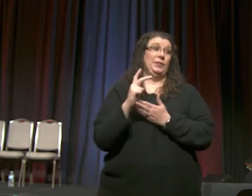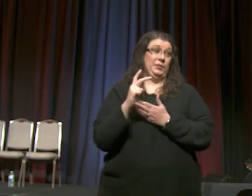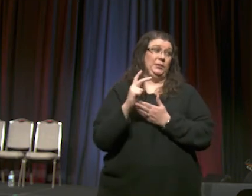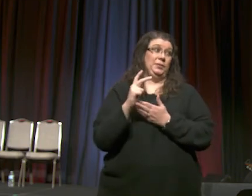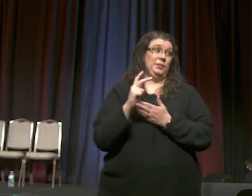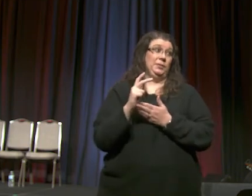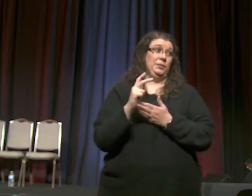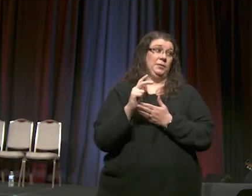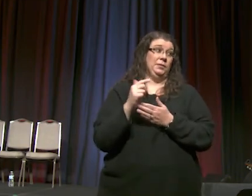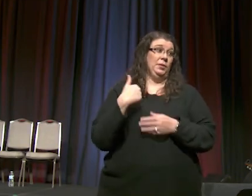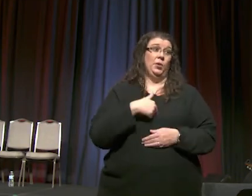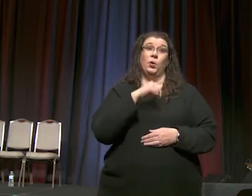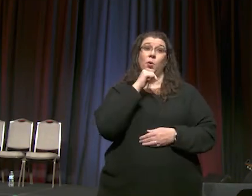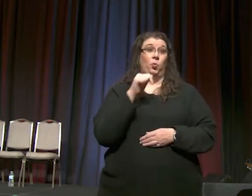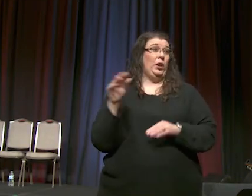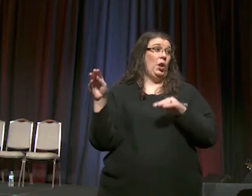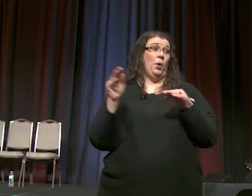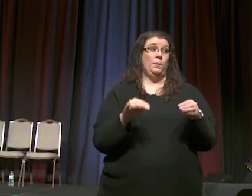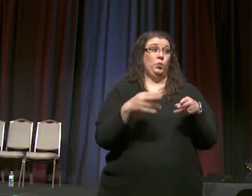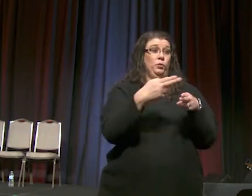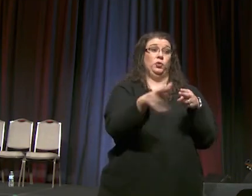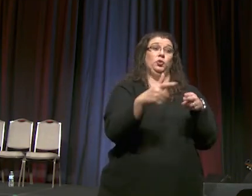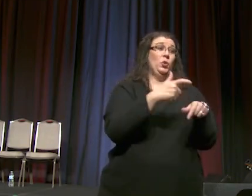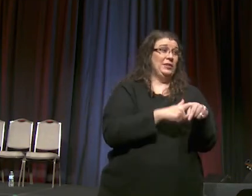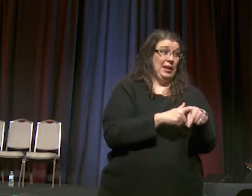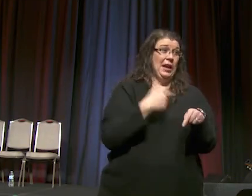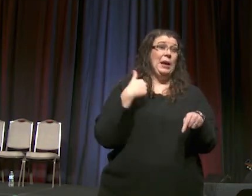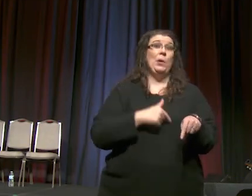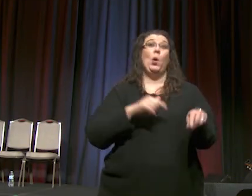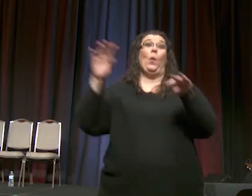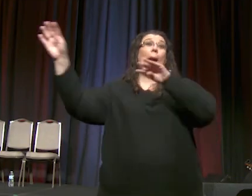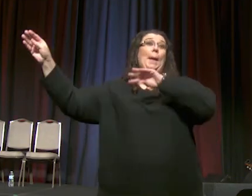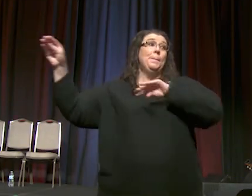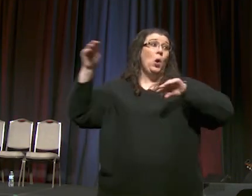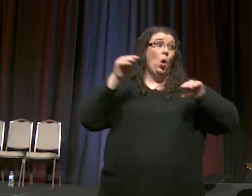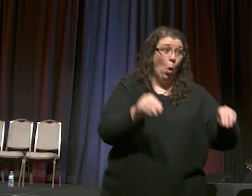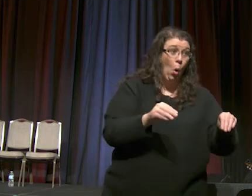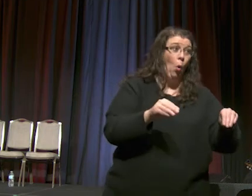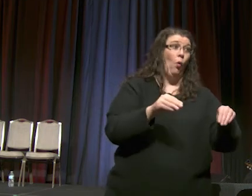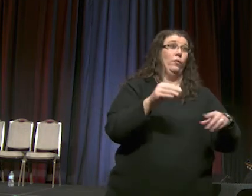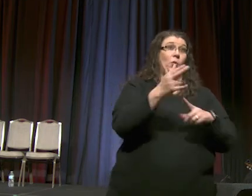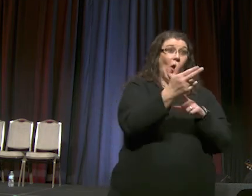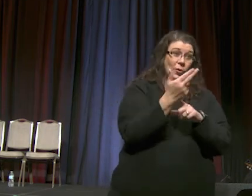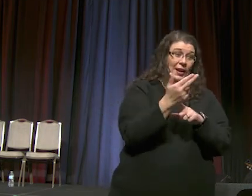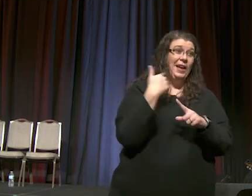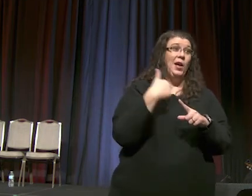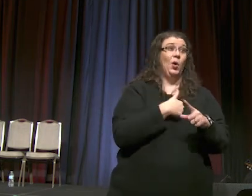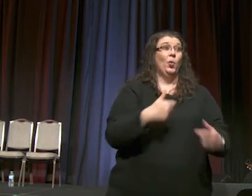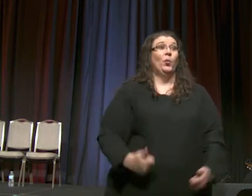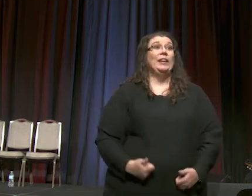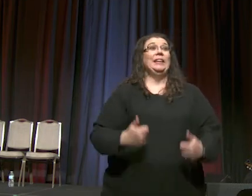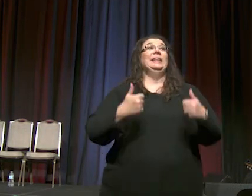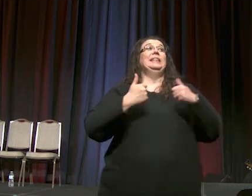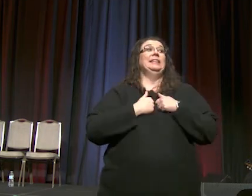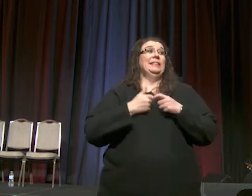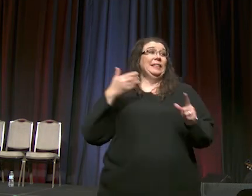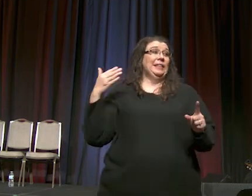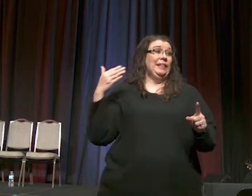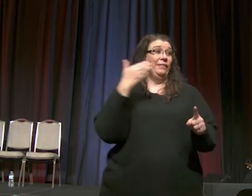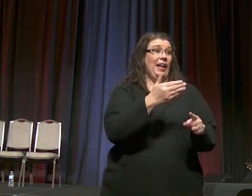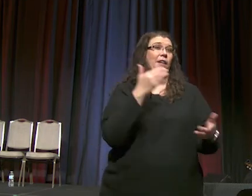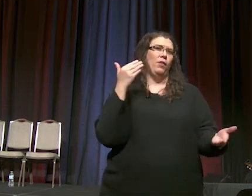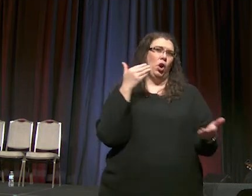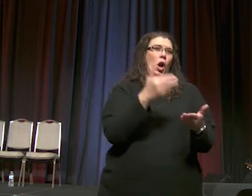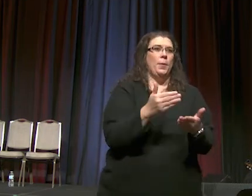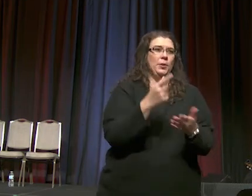We don't move in for a short amount of time. We move into a hotel. We live there for almost a